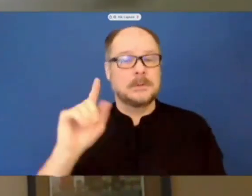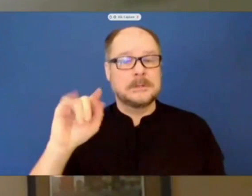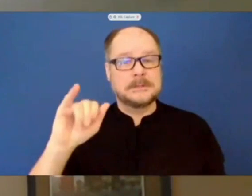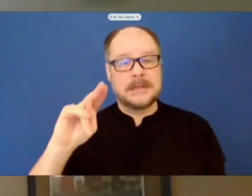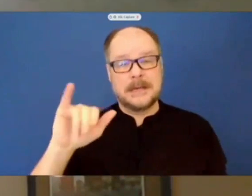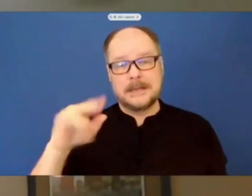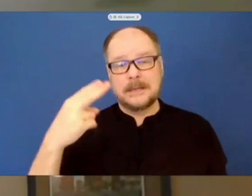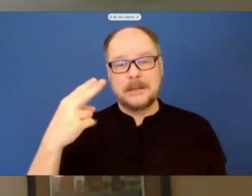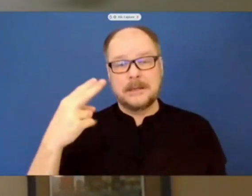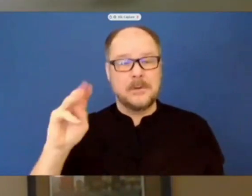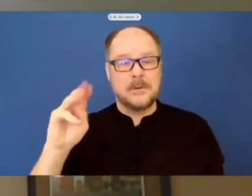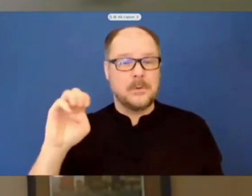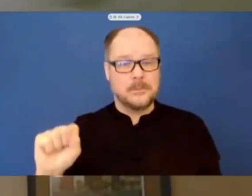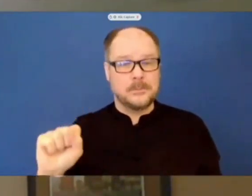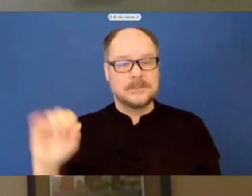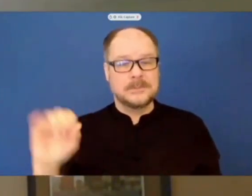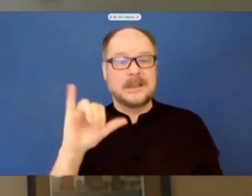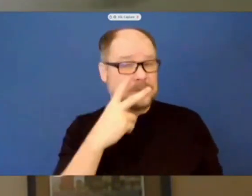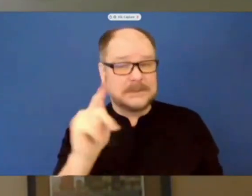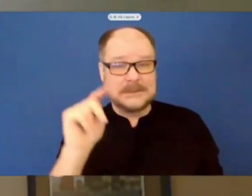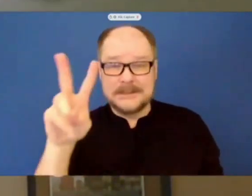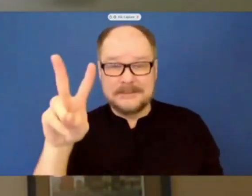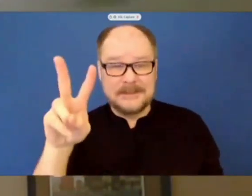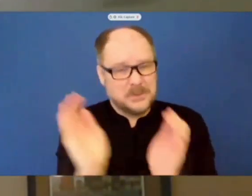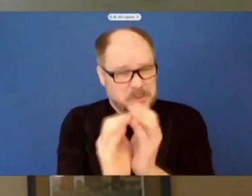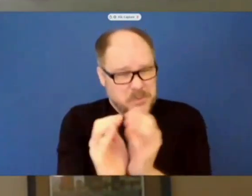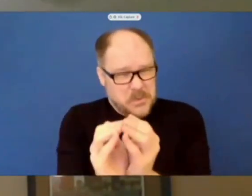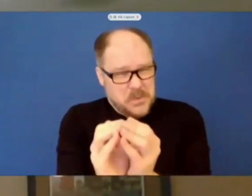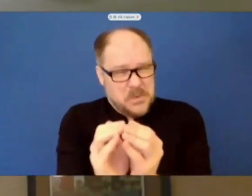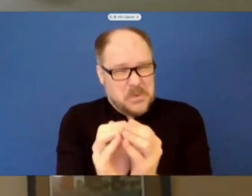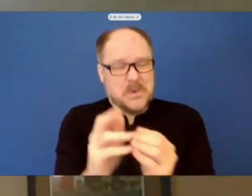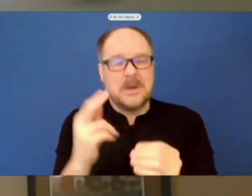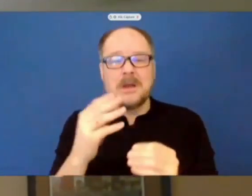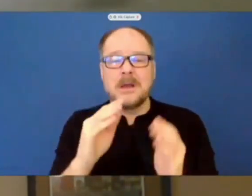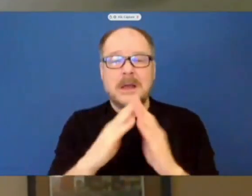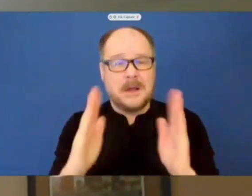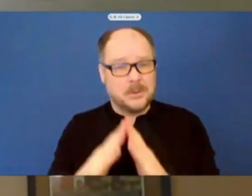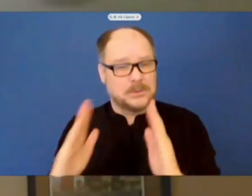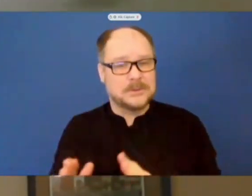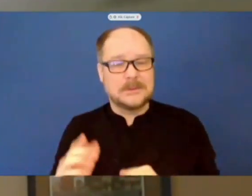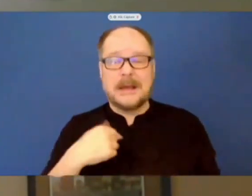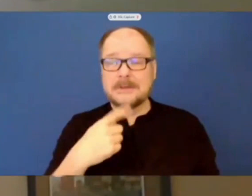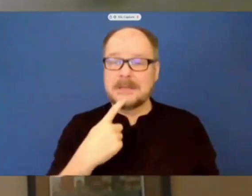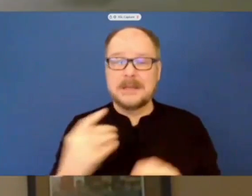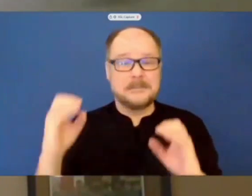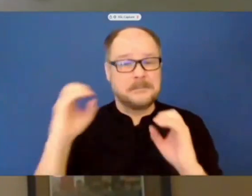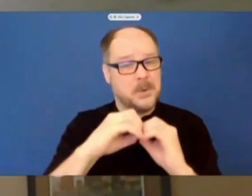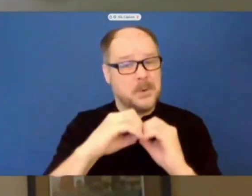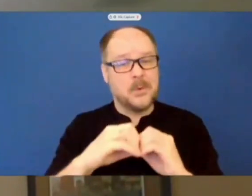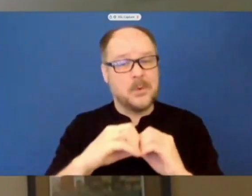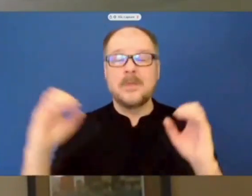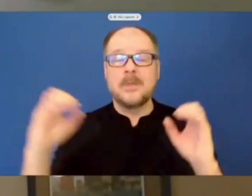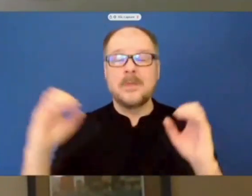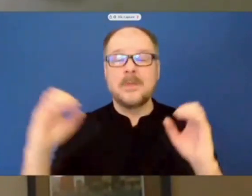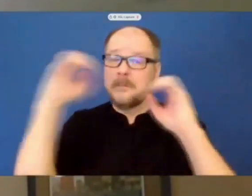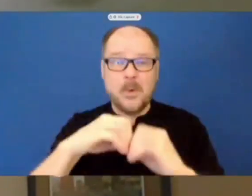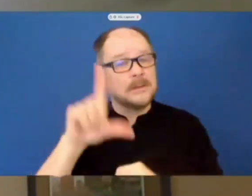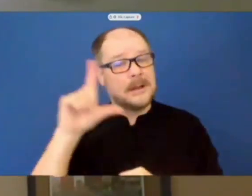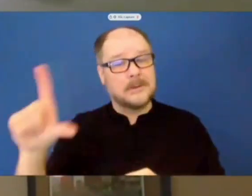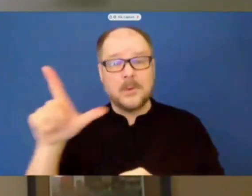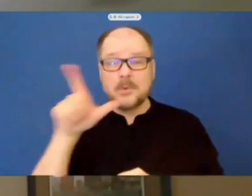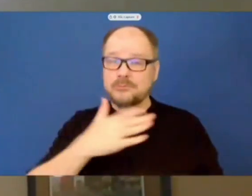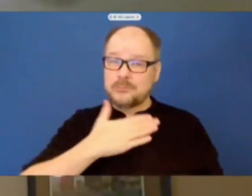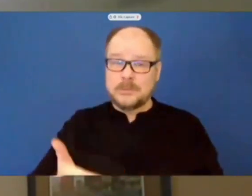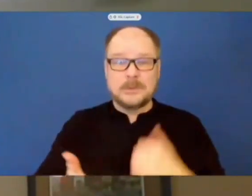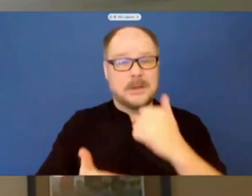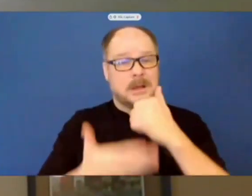very closely, and we'll continue to do that. Again, I said it before, I'll say it again, the more landlords we can get in to help us with that is going to